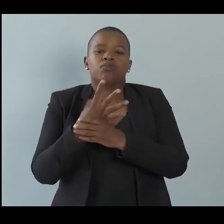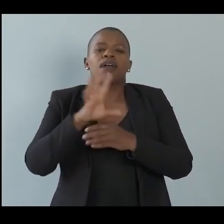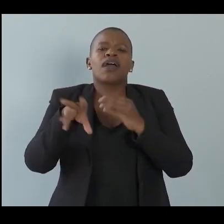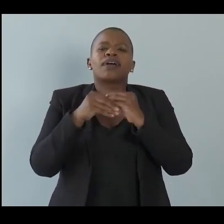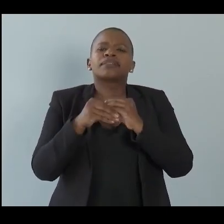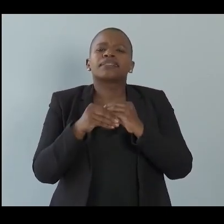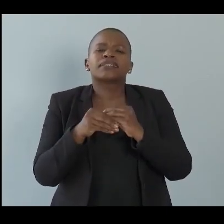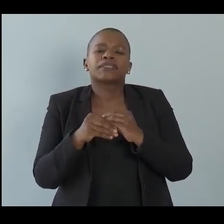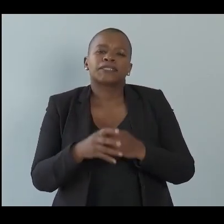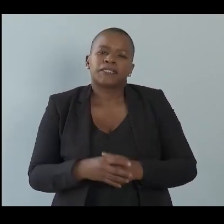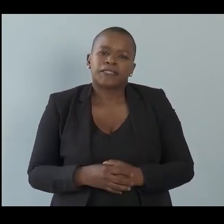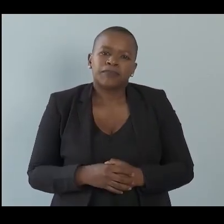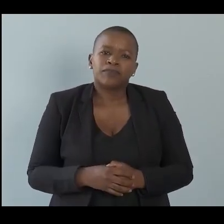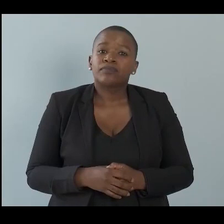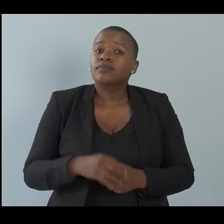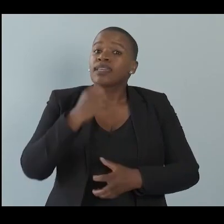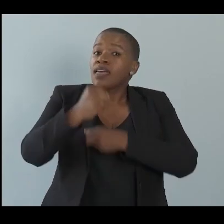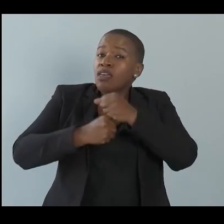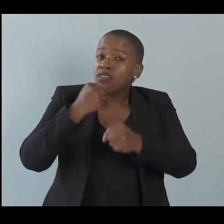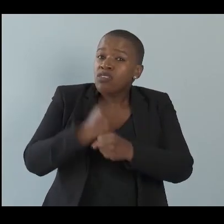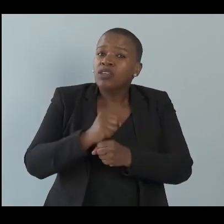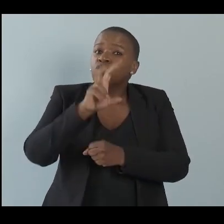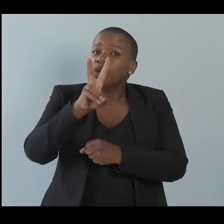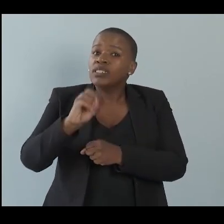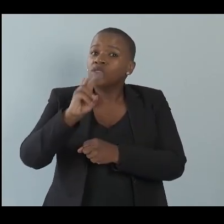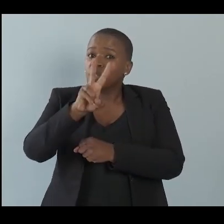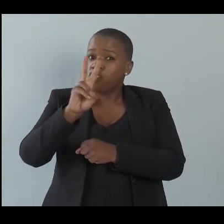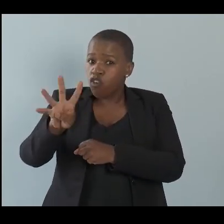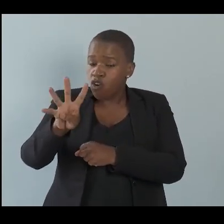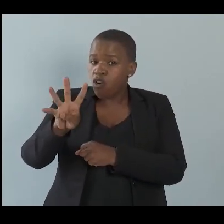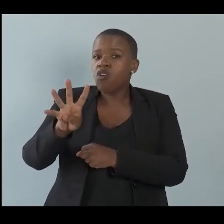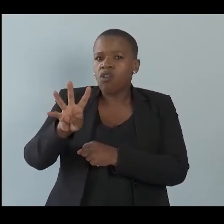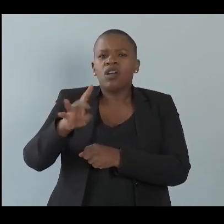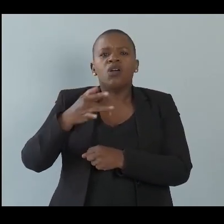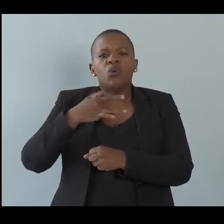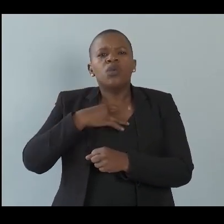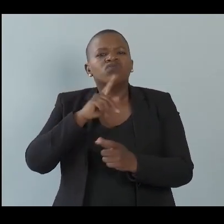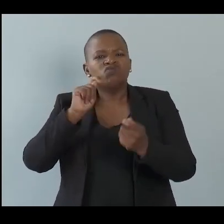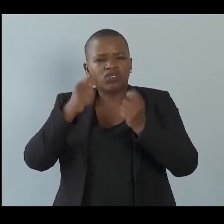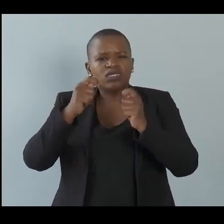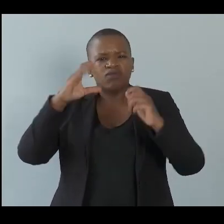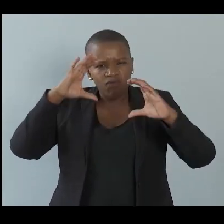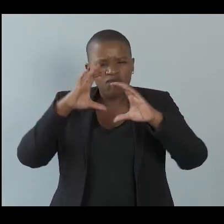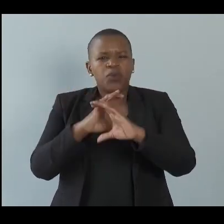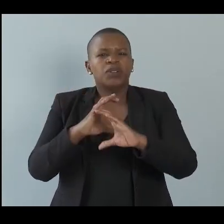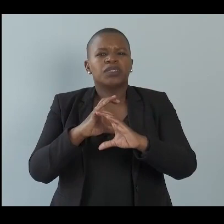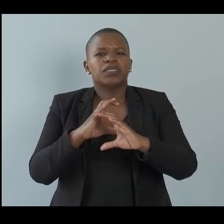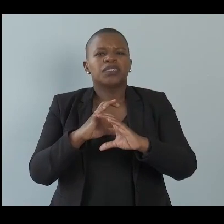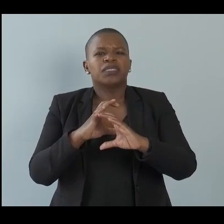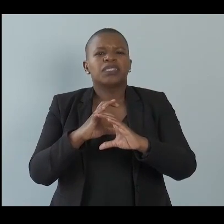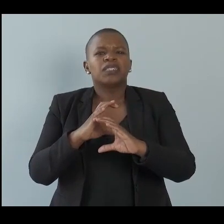FY24 is a year focused on fixing, streamlining, and refocusing our base. We closed down and